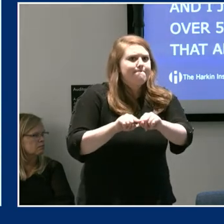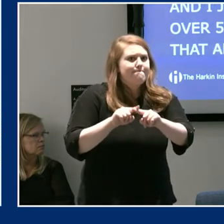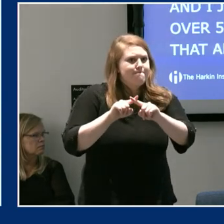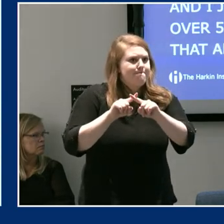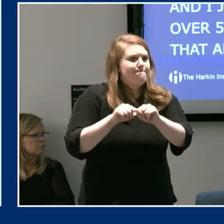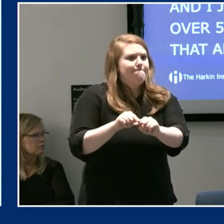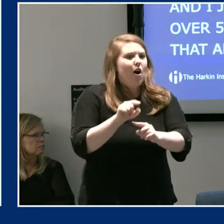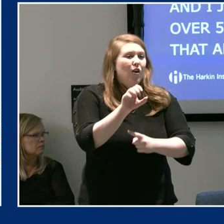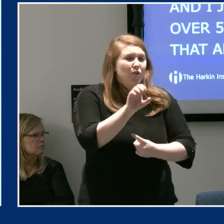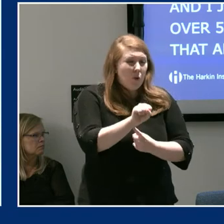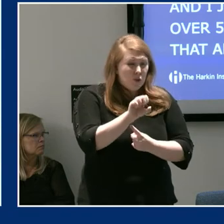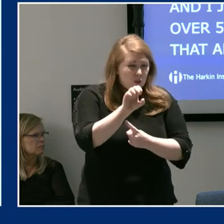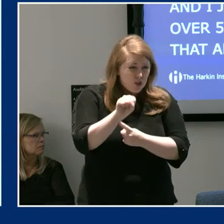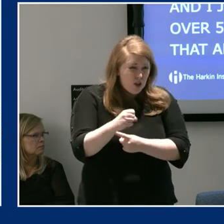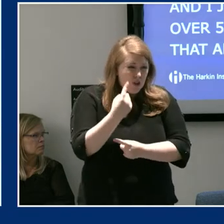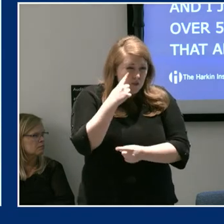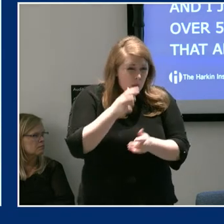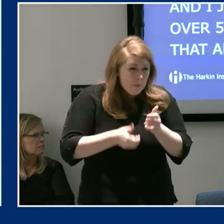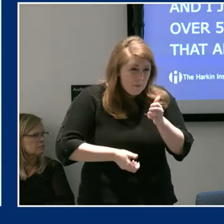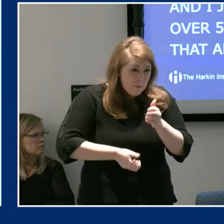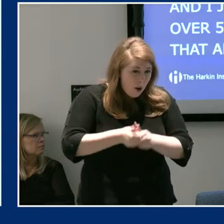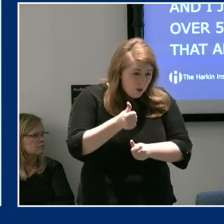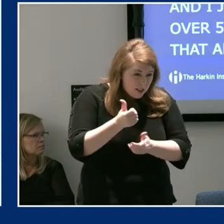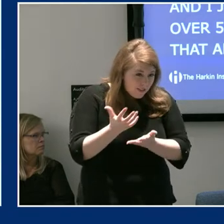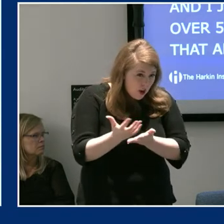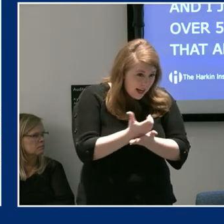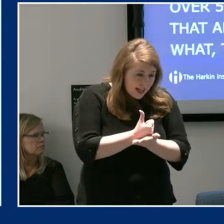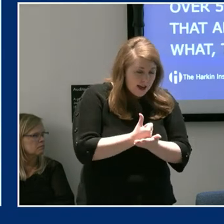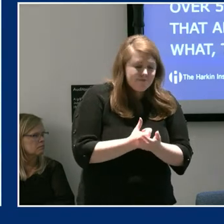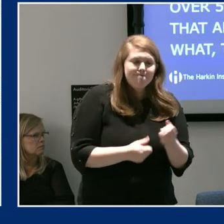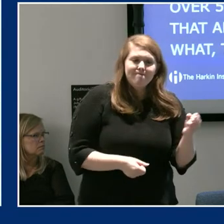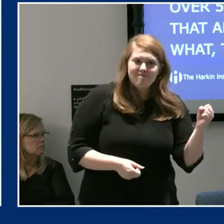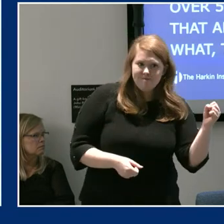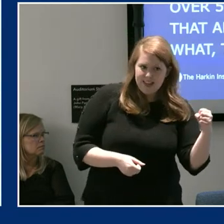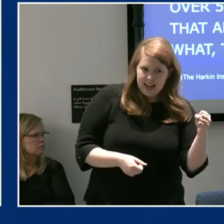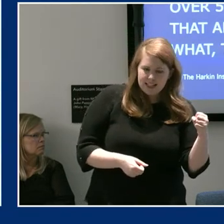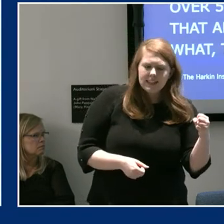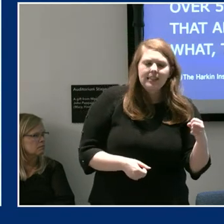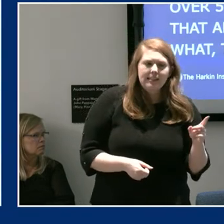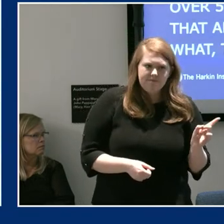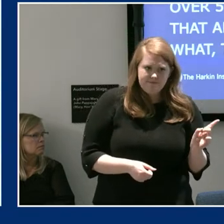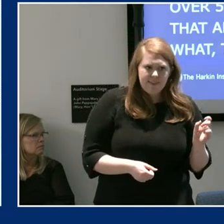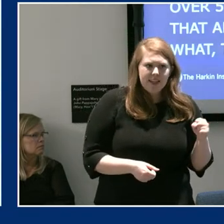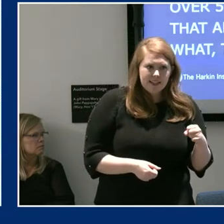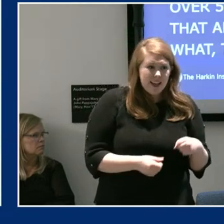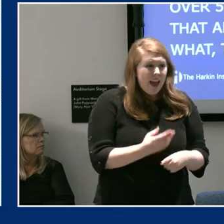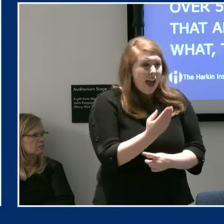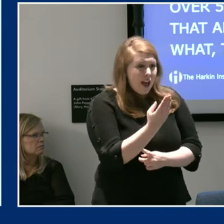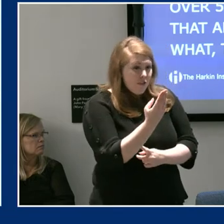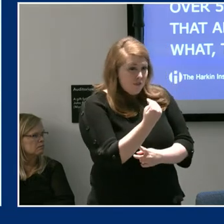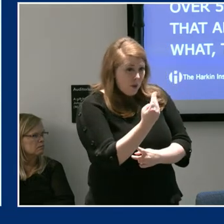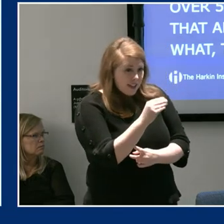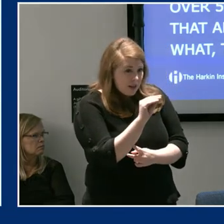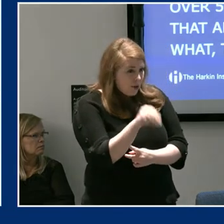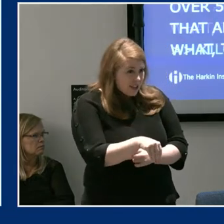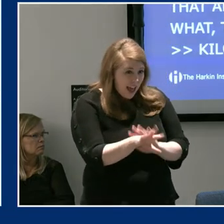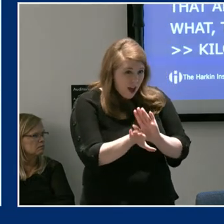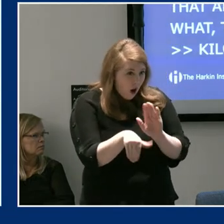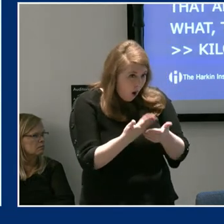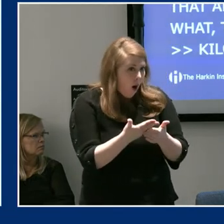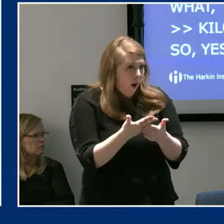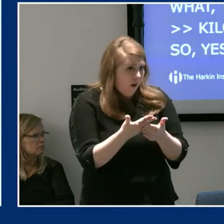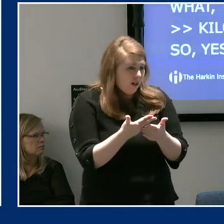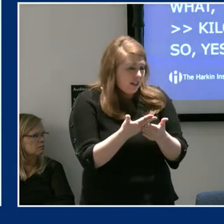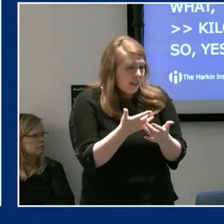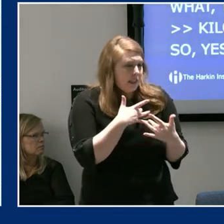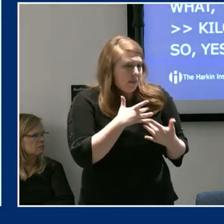Security for what, the majority of their income? Yes. For the majority. So, yes. And 14%, all of it, basically all their